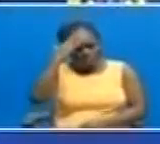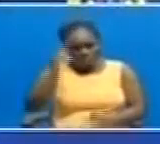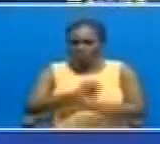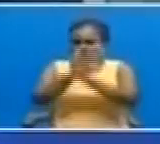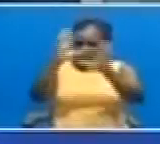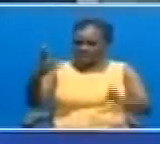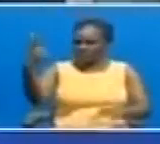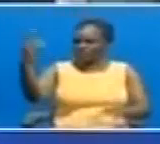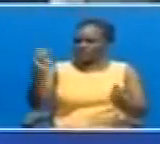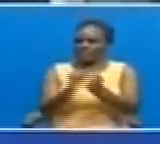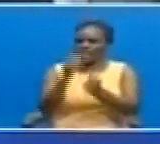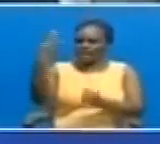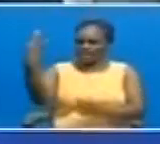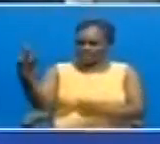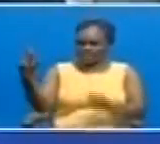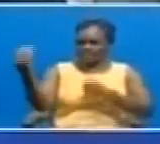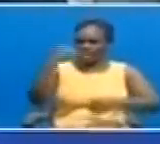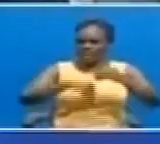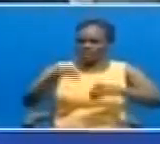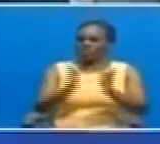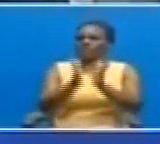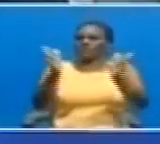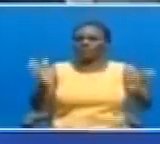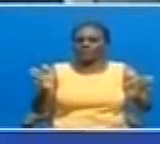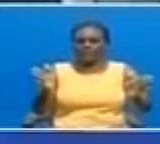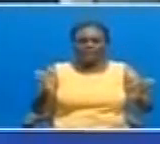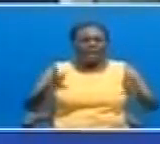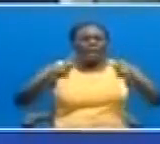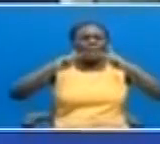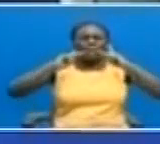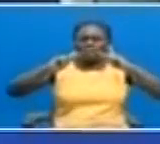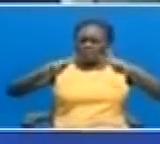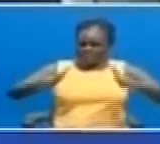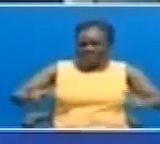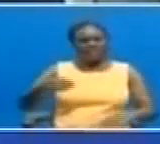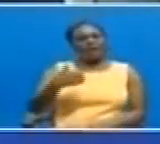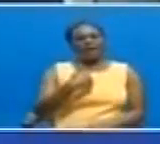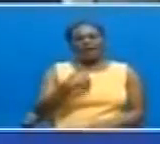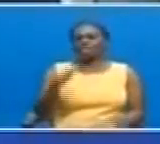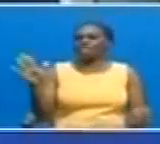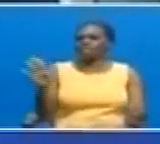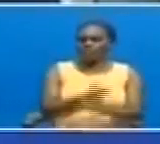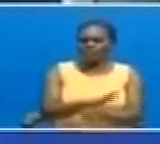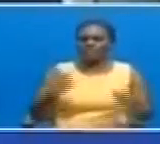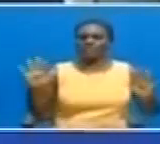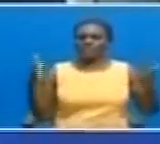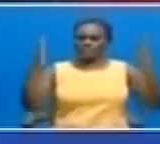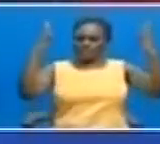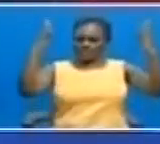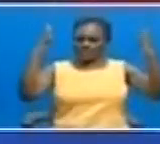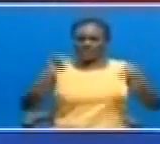that the 2013 general election in Kenya was a most peaceful and celebrated